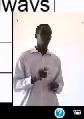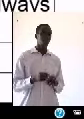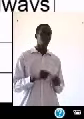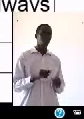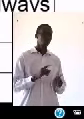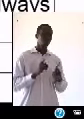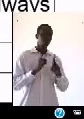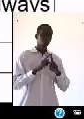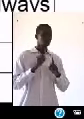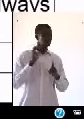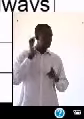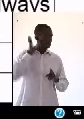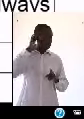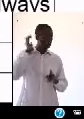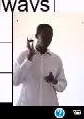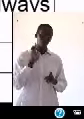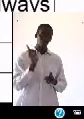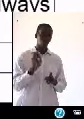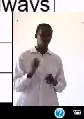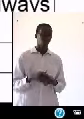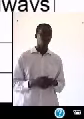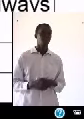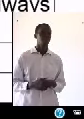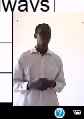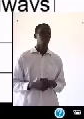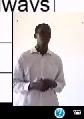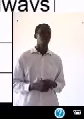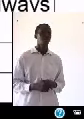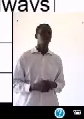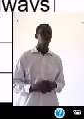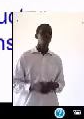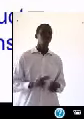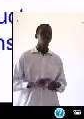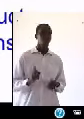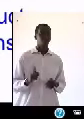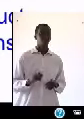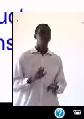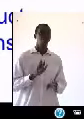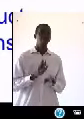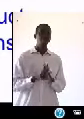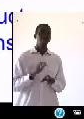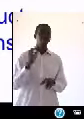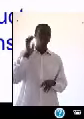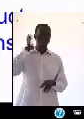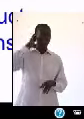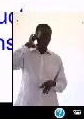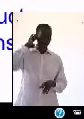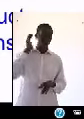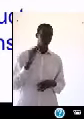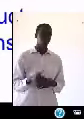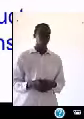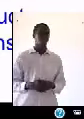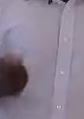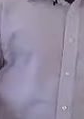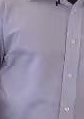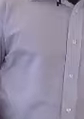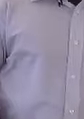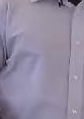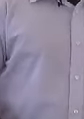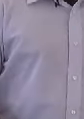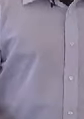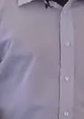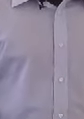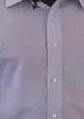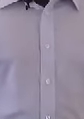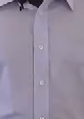nerves impulse do not reach the brain. Okay? The nerves impulse do not reach in the brain. Whereas the other nerve impulse always reach what? The